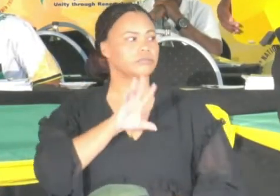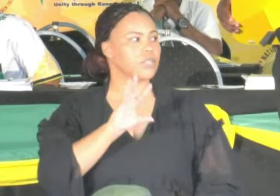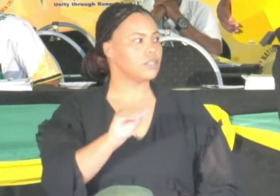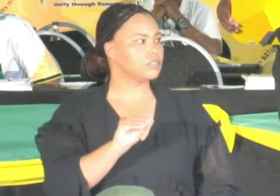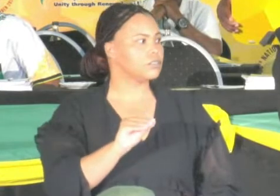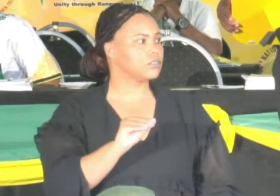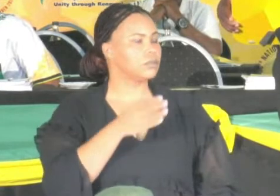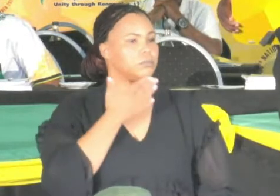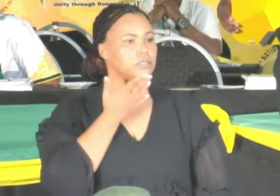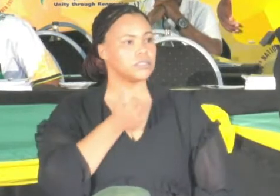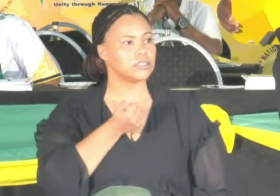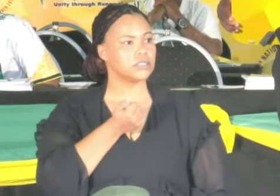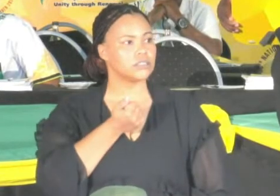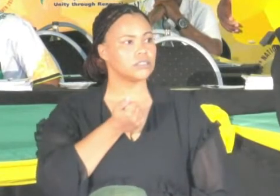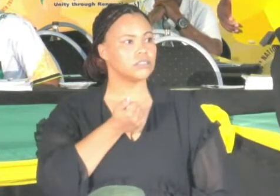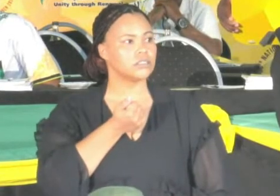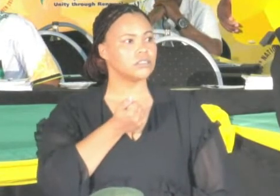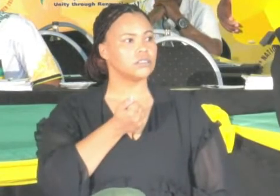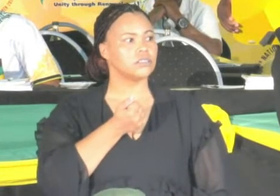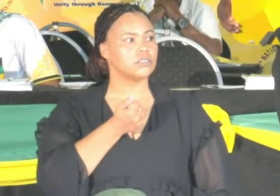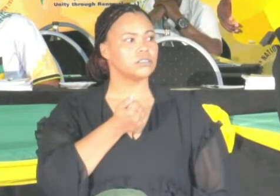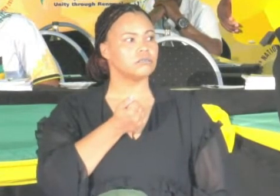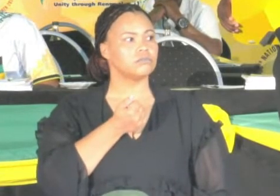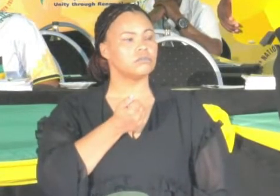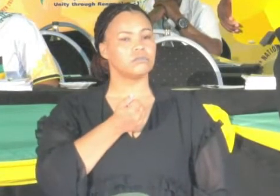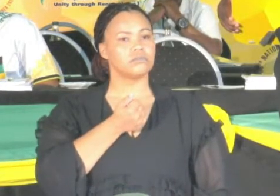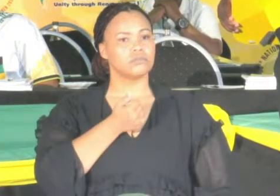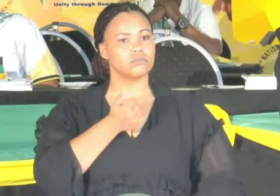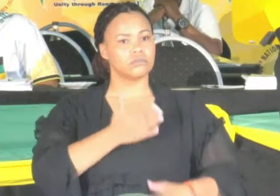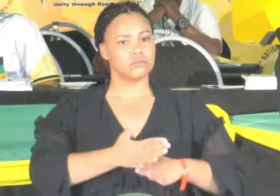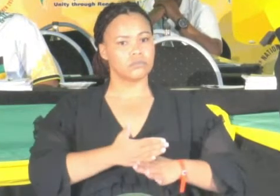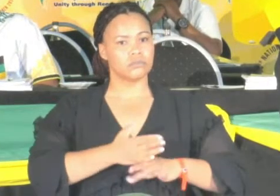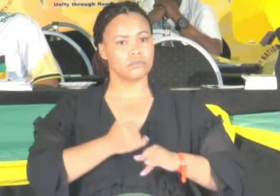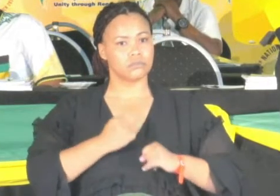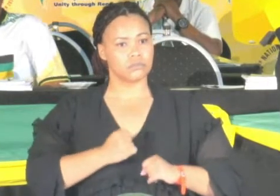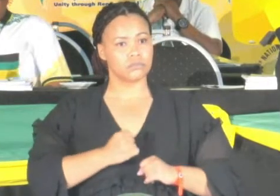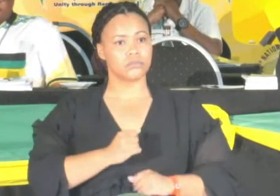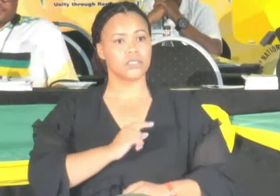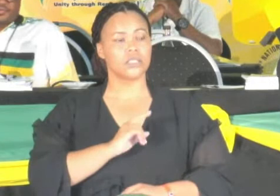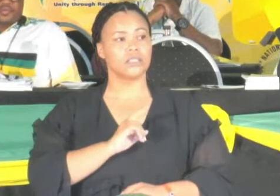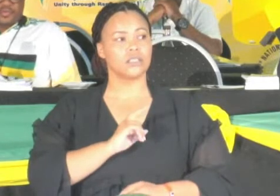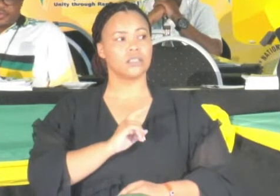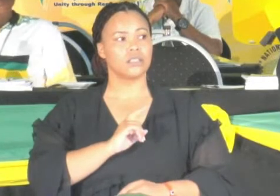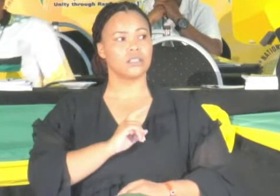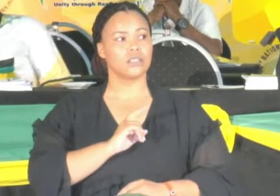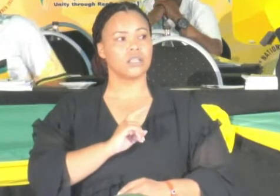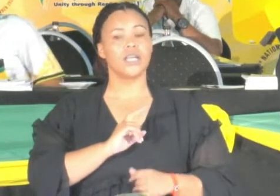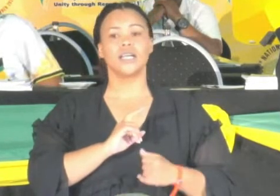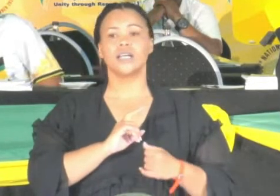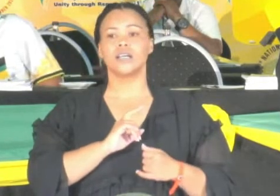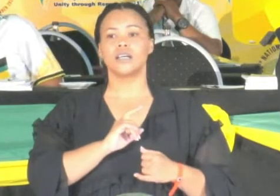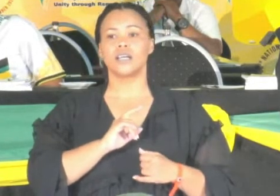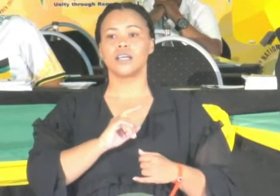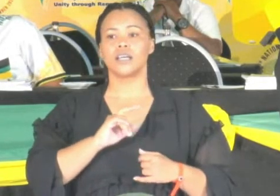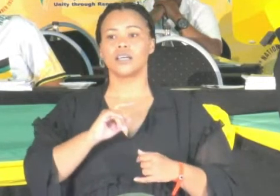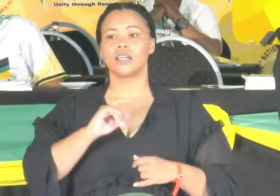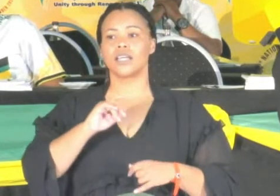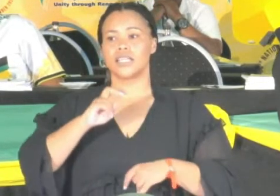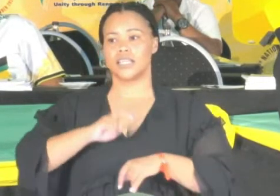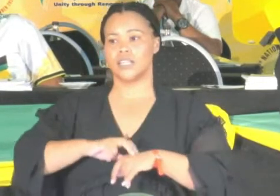to exercise discipline and to bring a conclusion to this historic